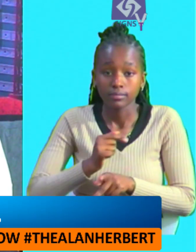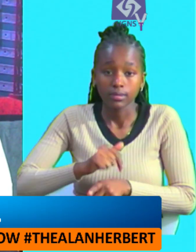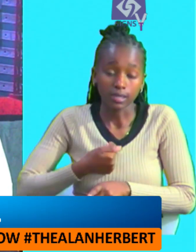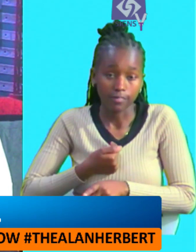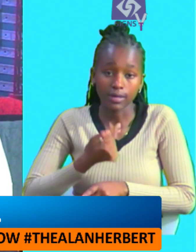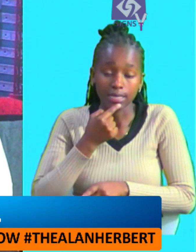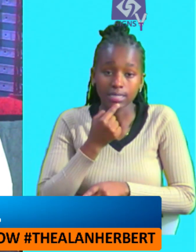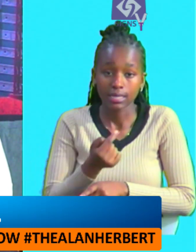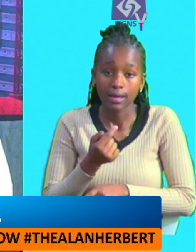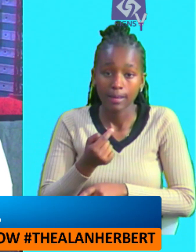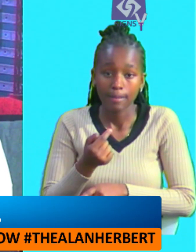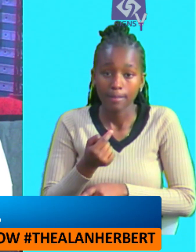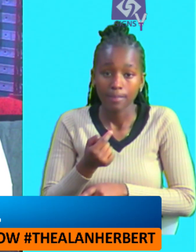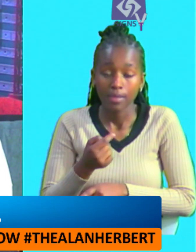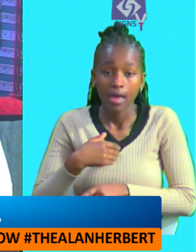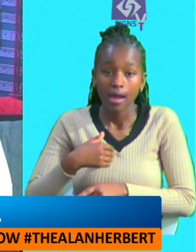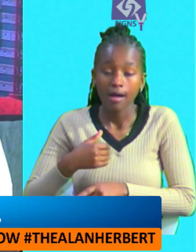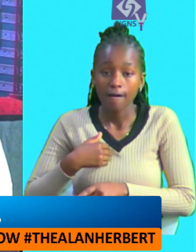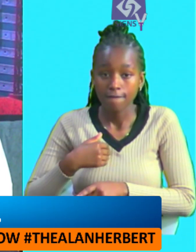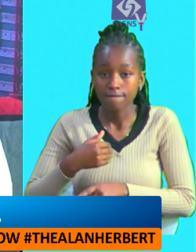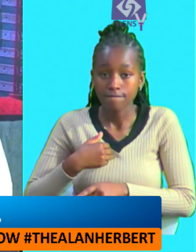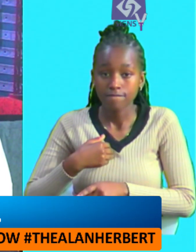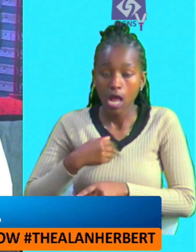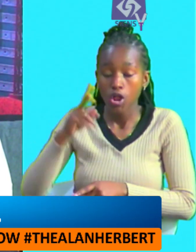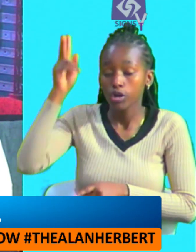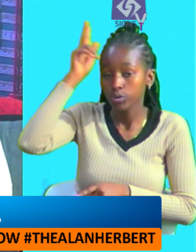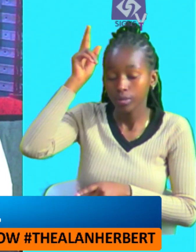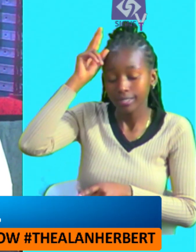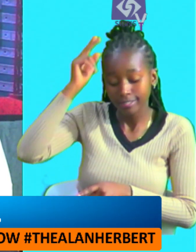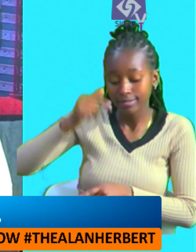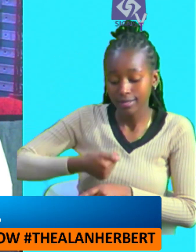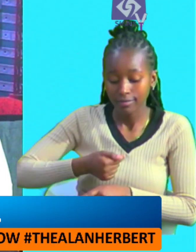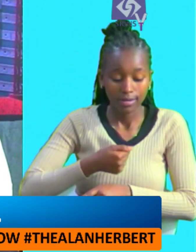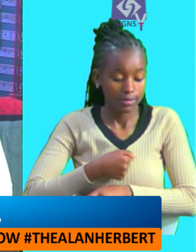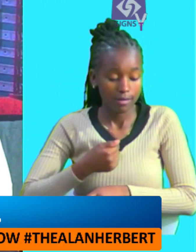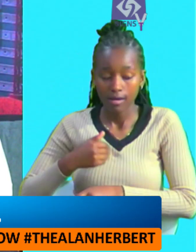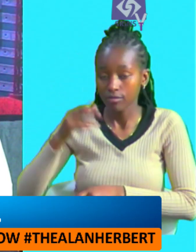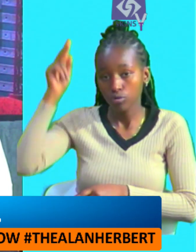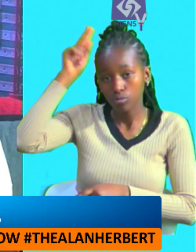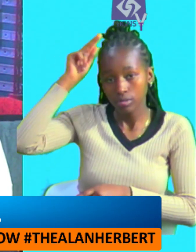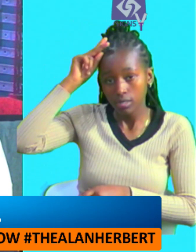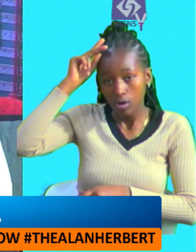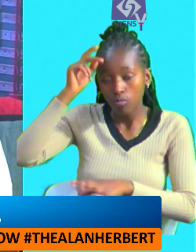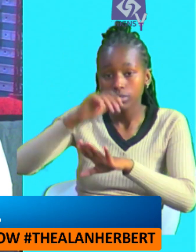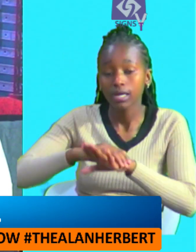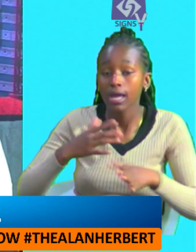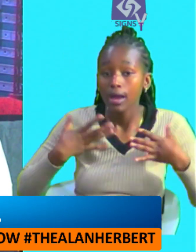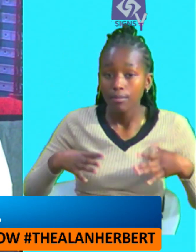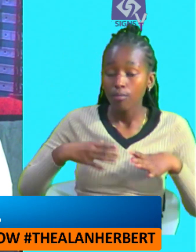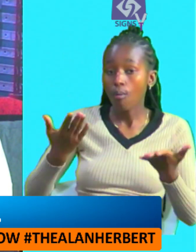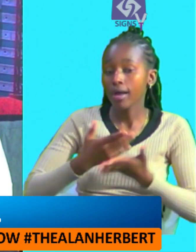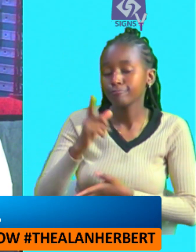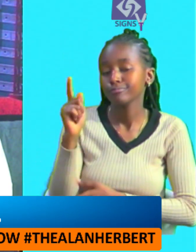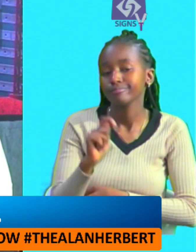to be, sorry to use this word, but dumber people as we were initially. Yeah, yes, we are getting experience as